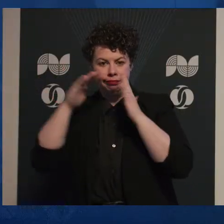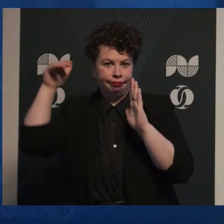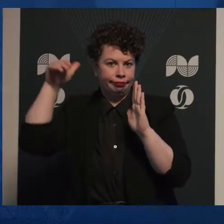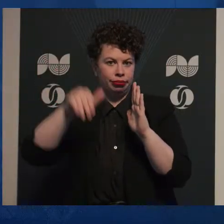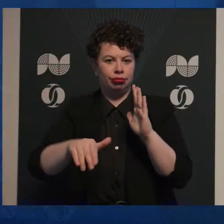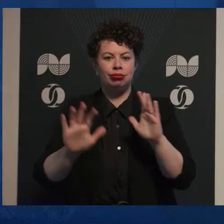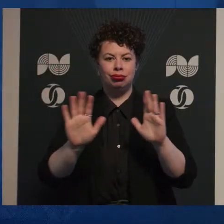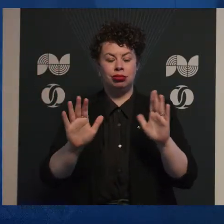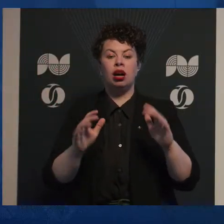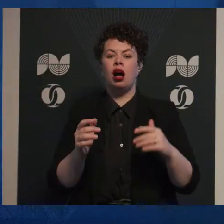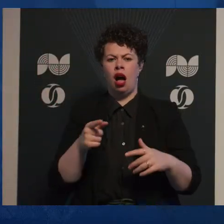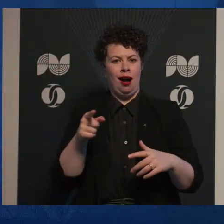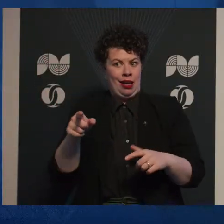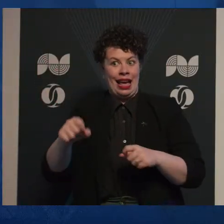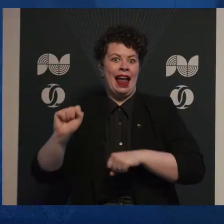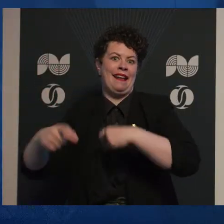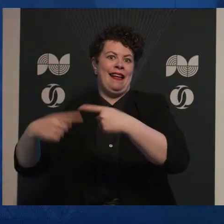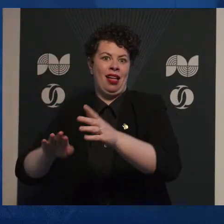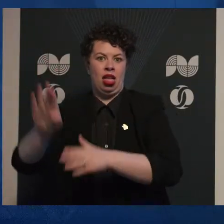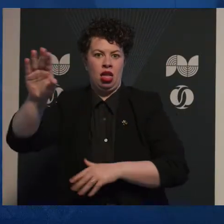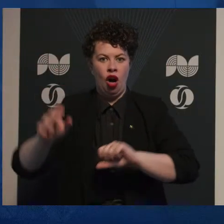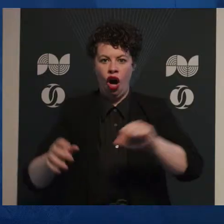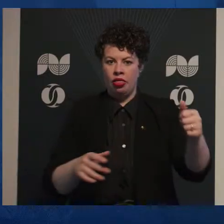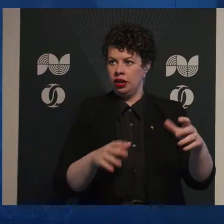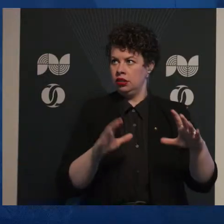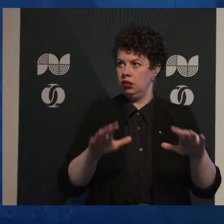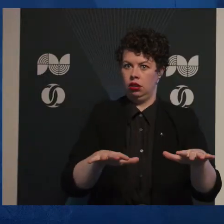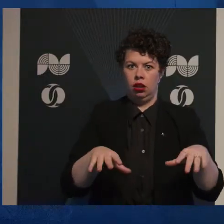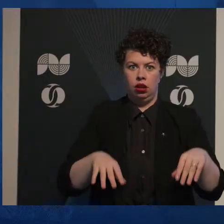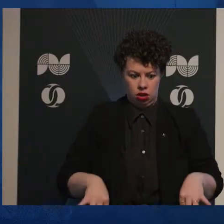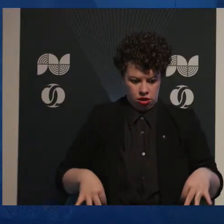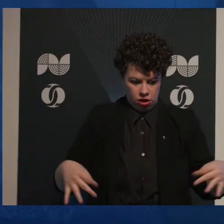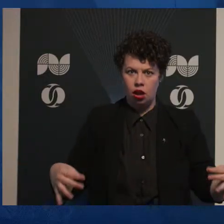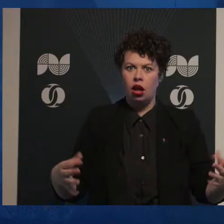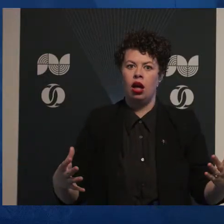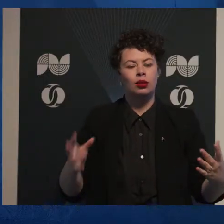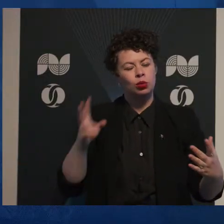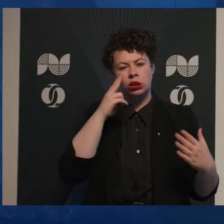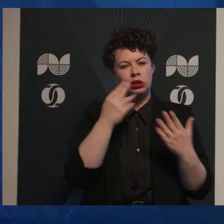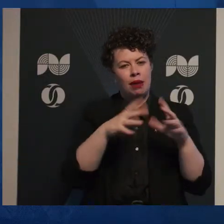playing field, and we see that in many of our countries of operation. We see